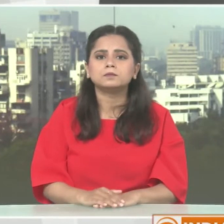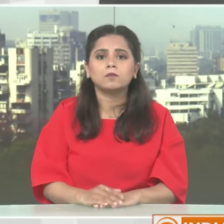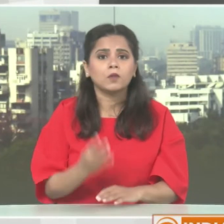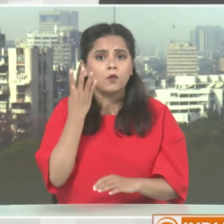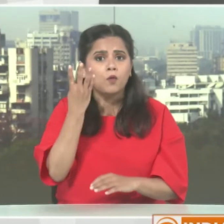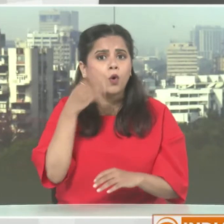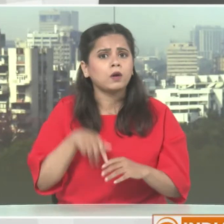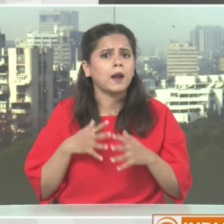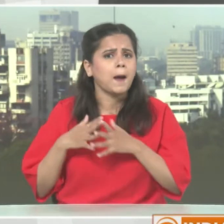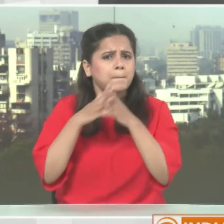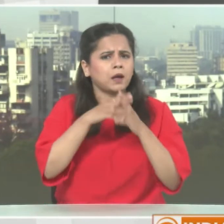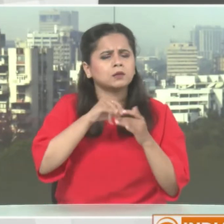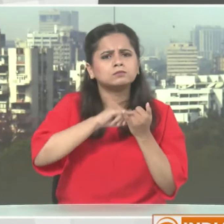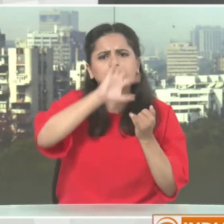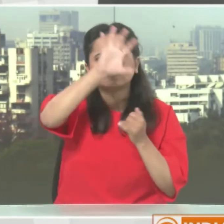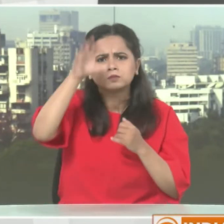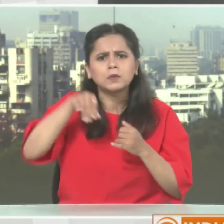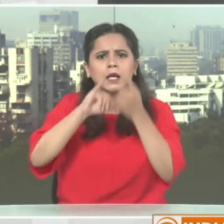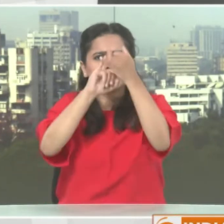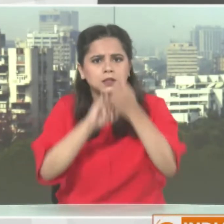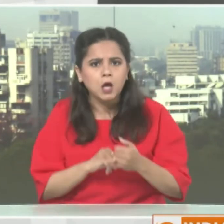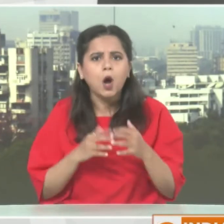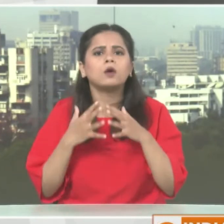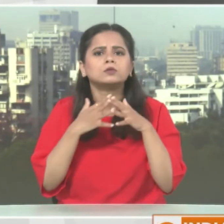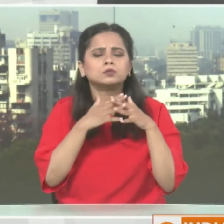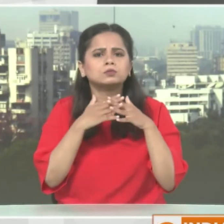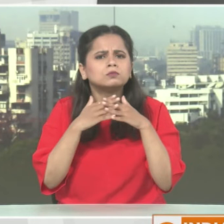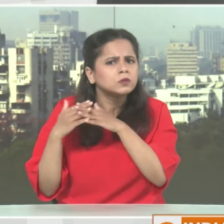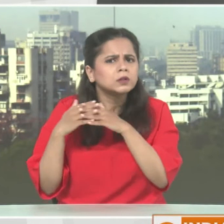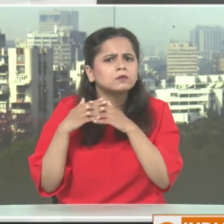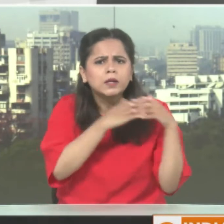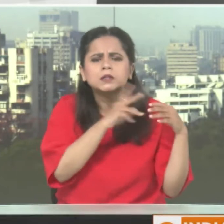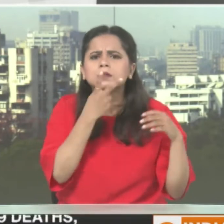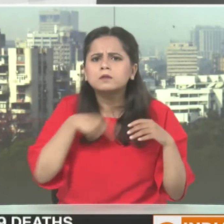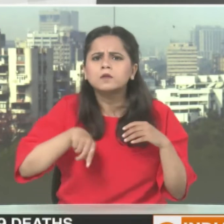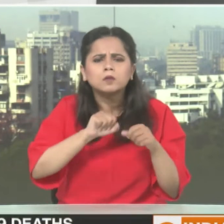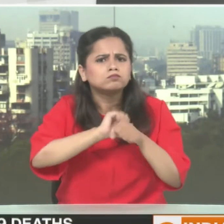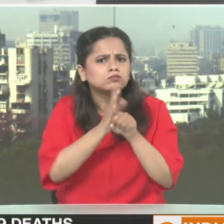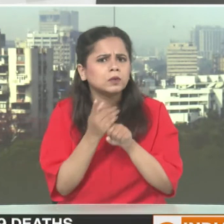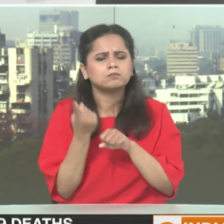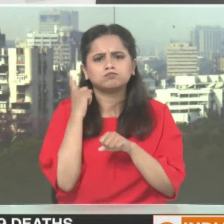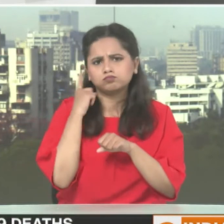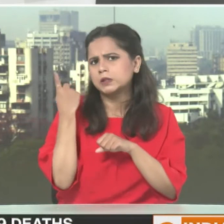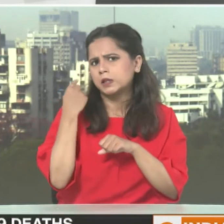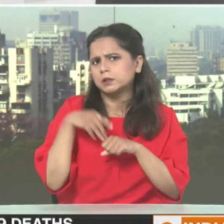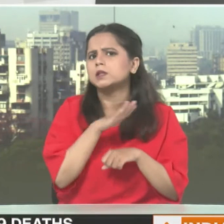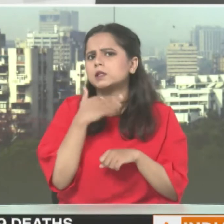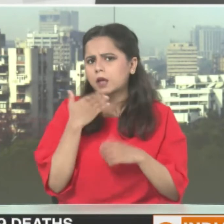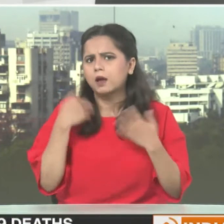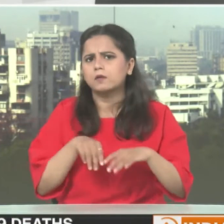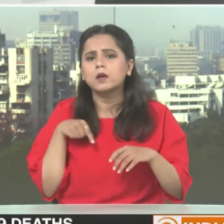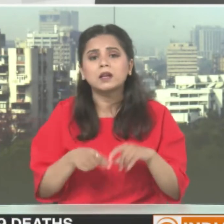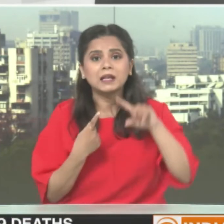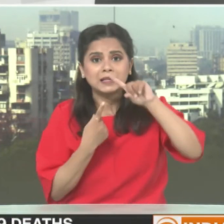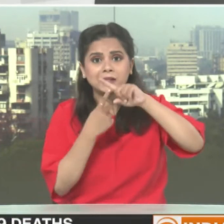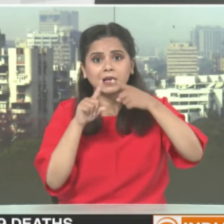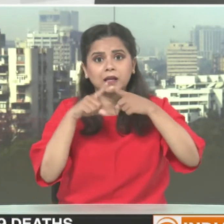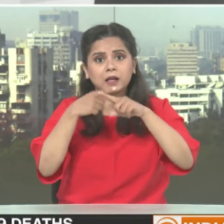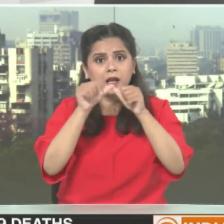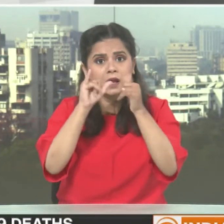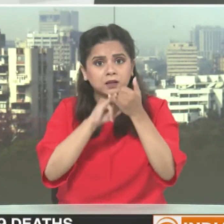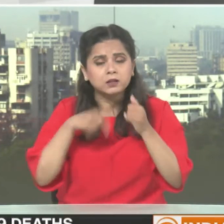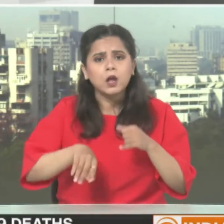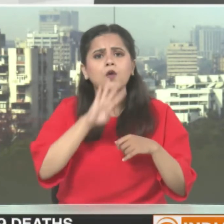4 US states in the south and west reported one-day record for COVID-19 deaths yesterday. The cases in Texas passed